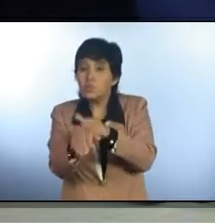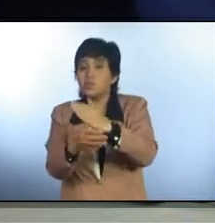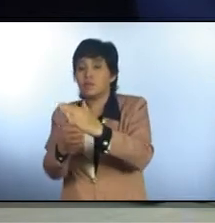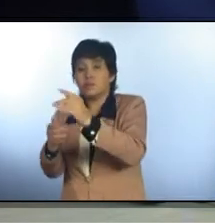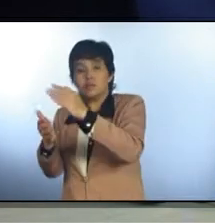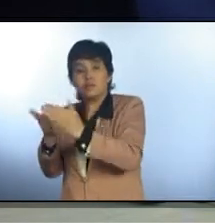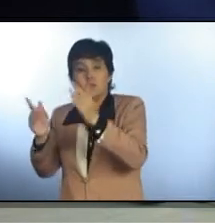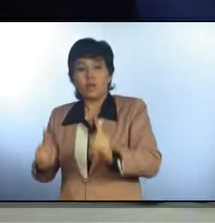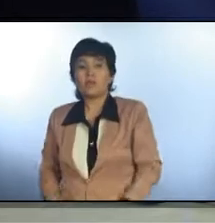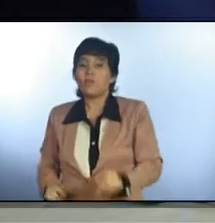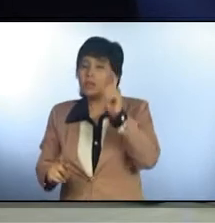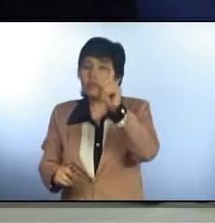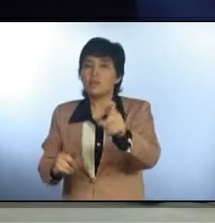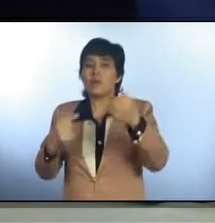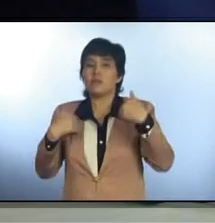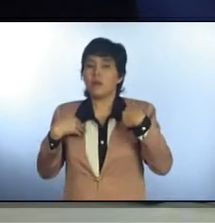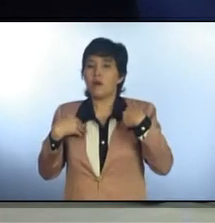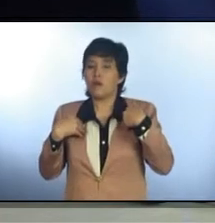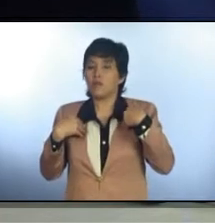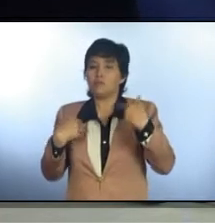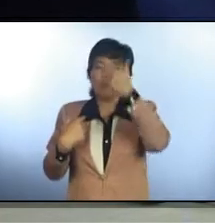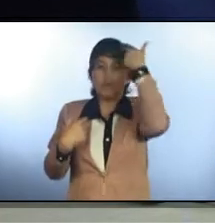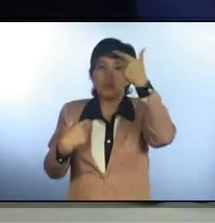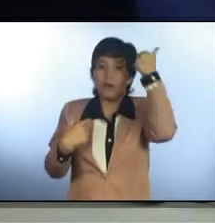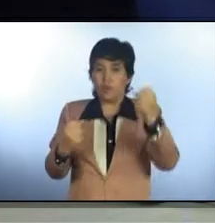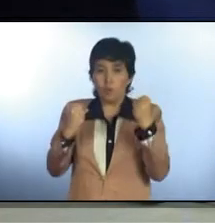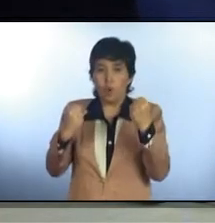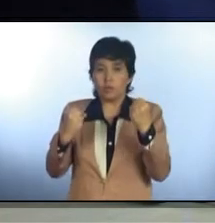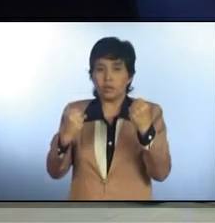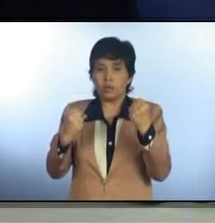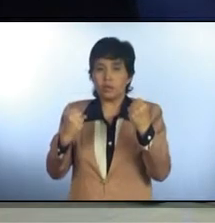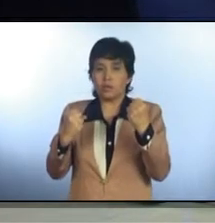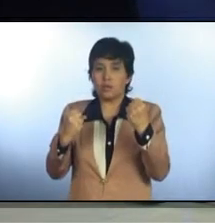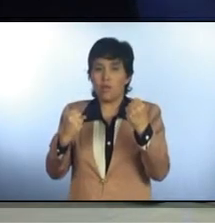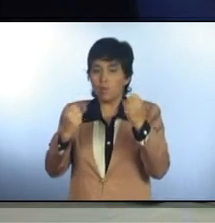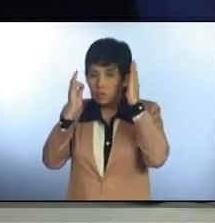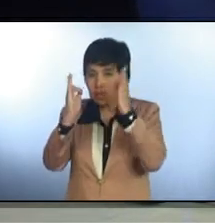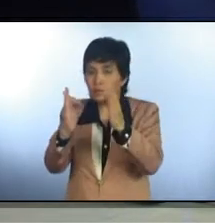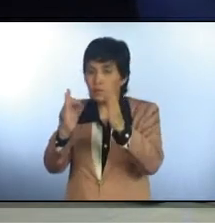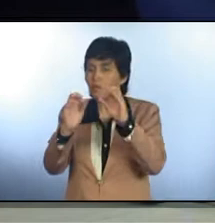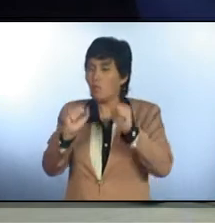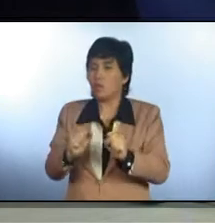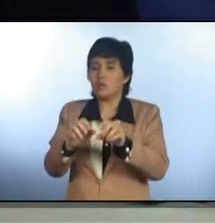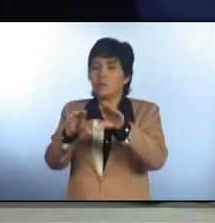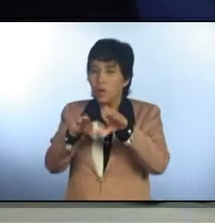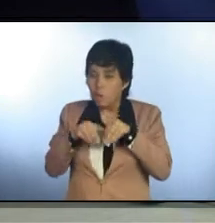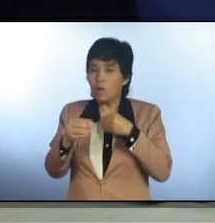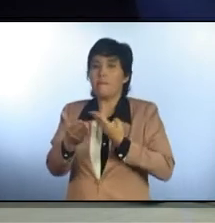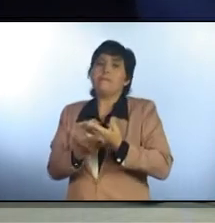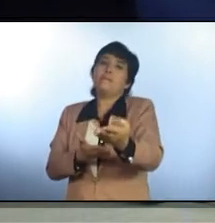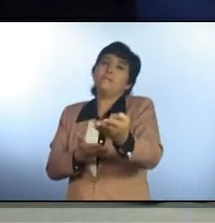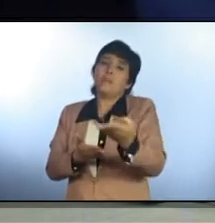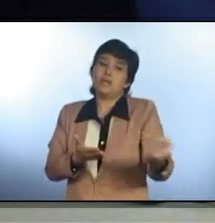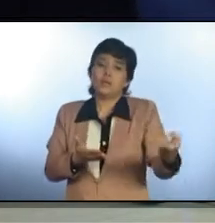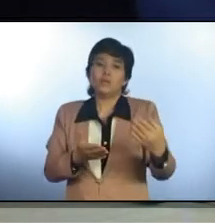got to give credible reasons or facts or statistic, and that people would buy your words. If